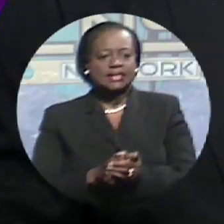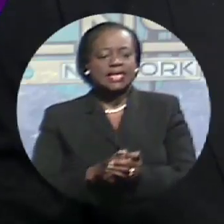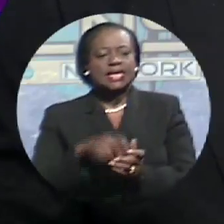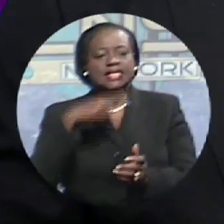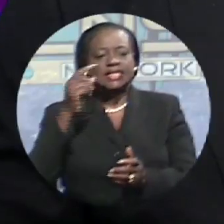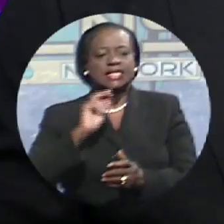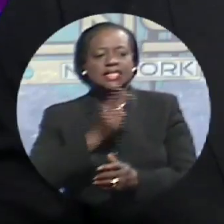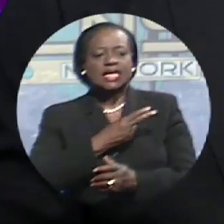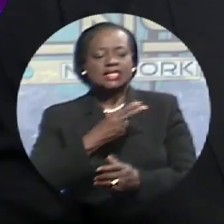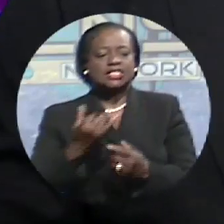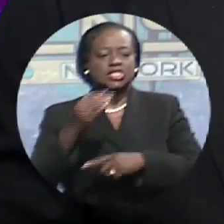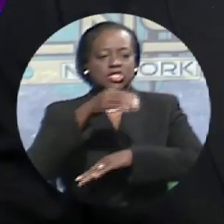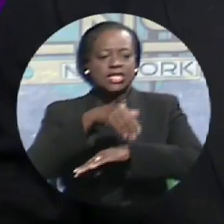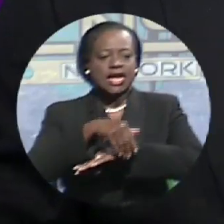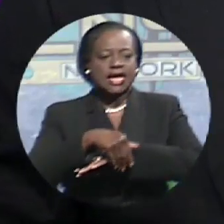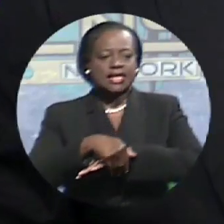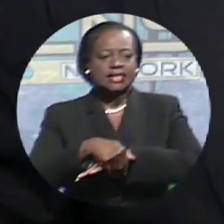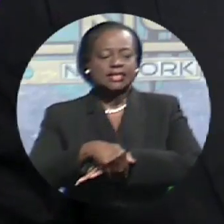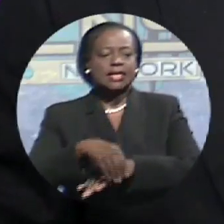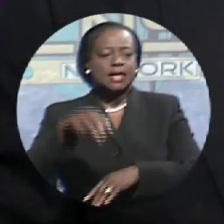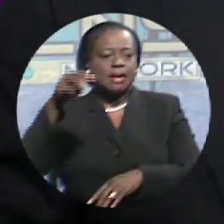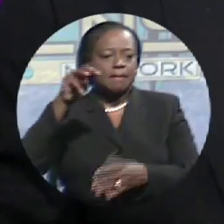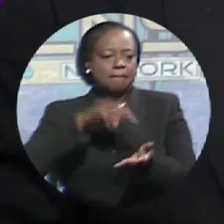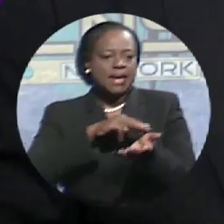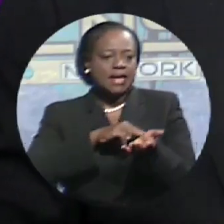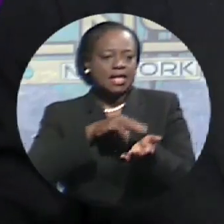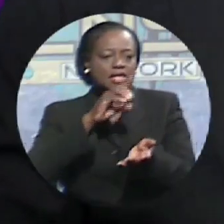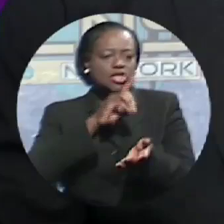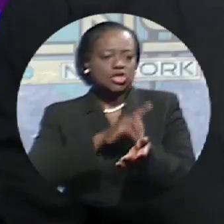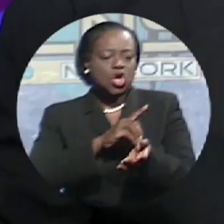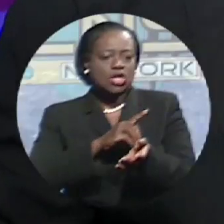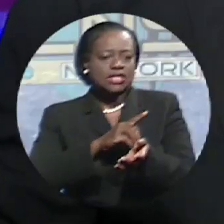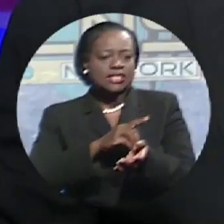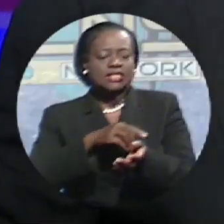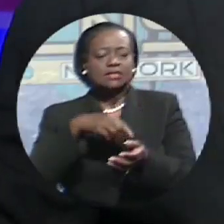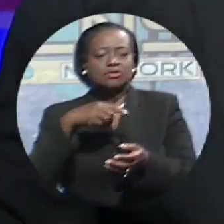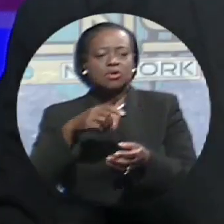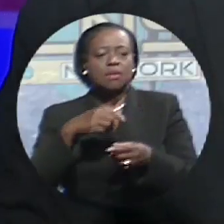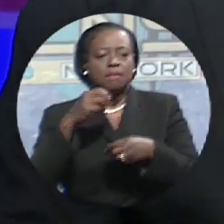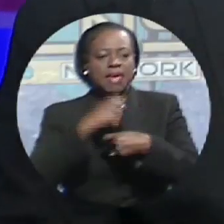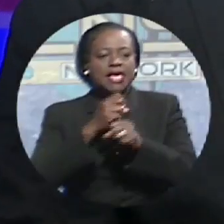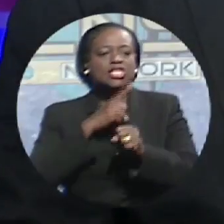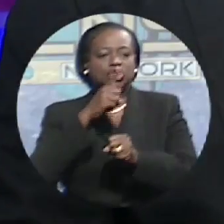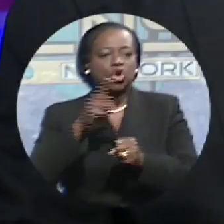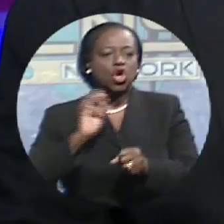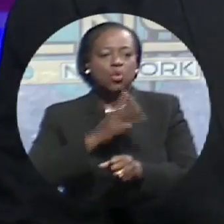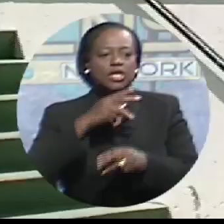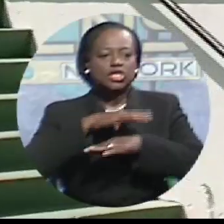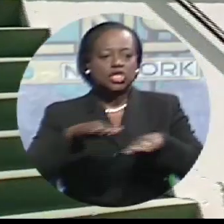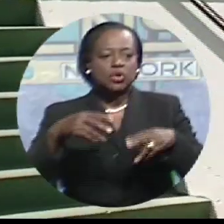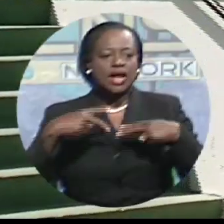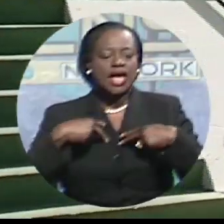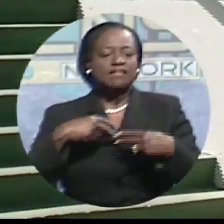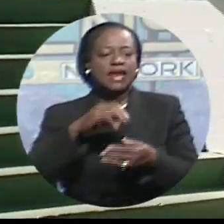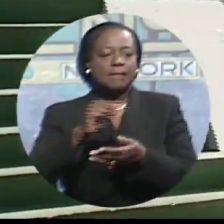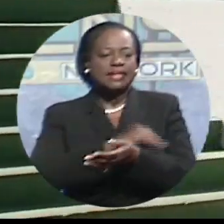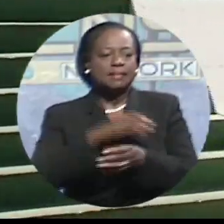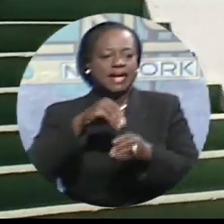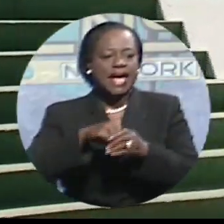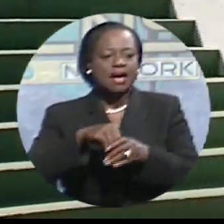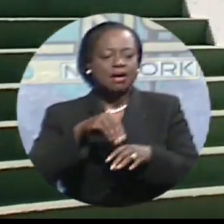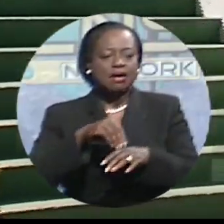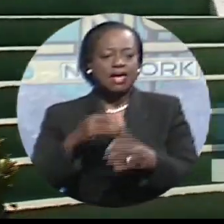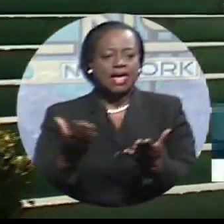tonight medical officials are stepping up efforts to ensure that we don't have an epidemic on our hands. Despite having no